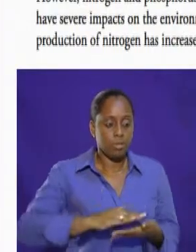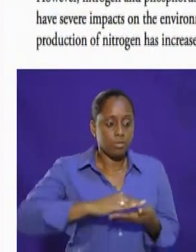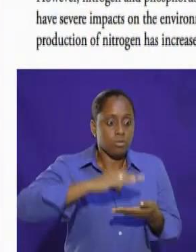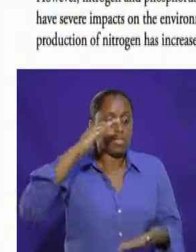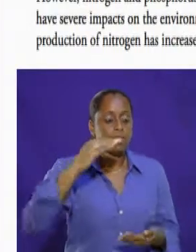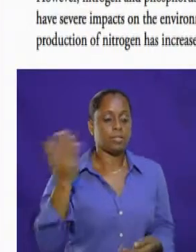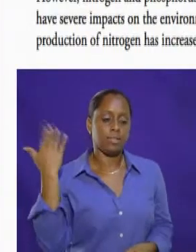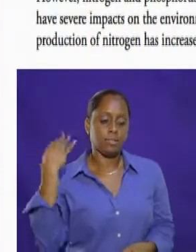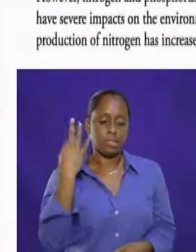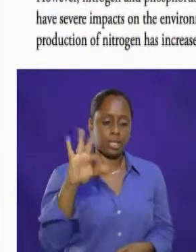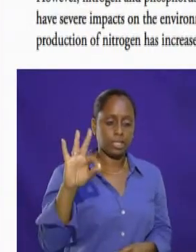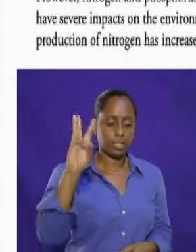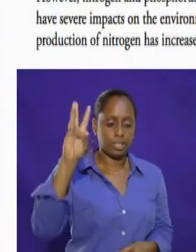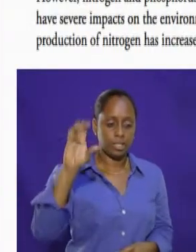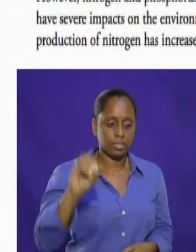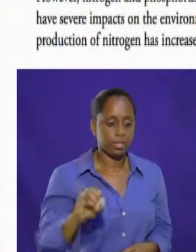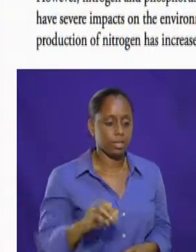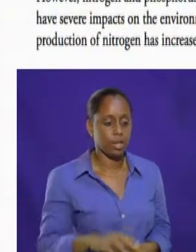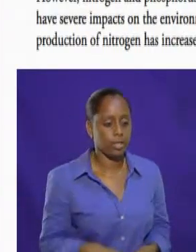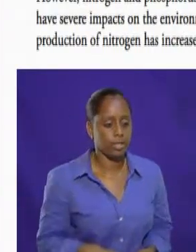1960.